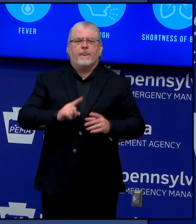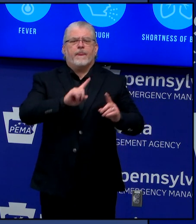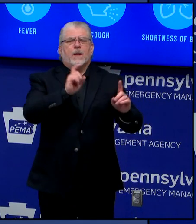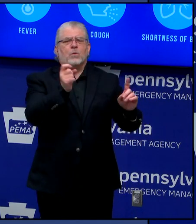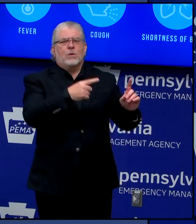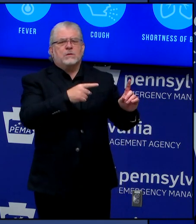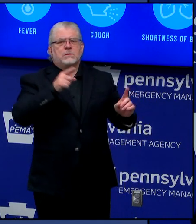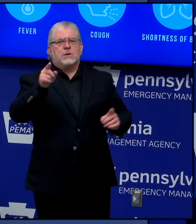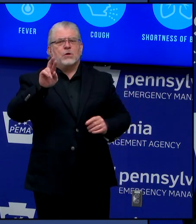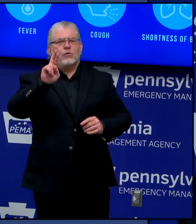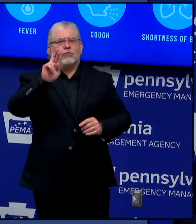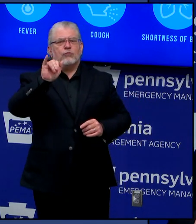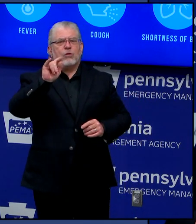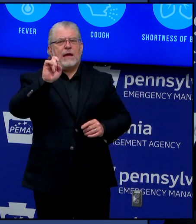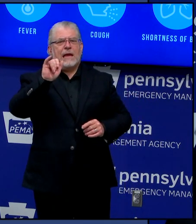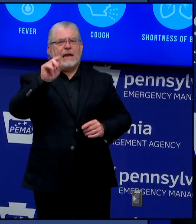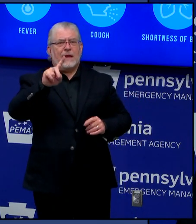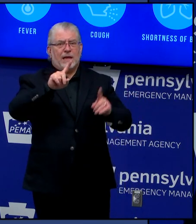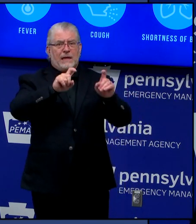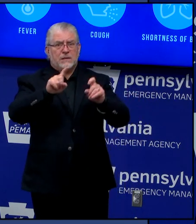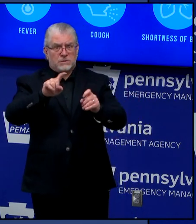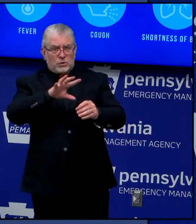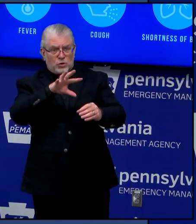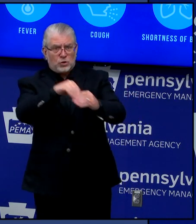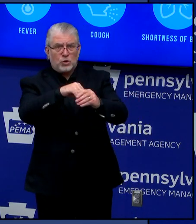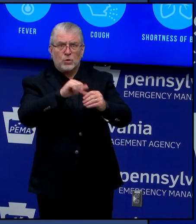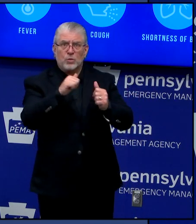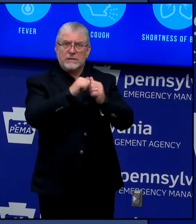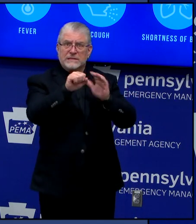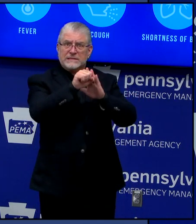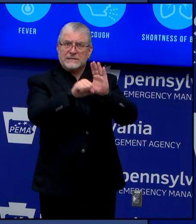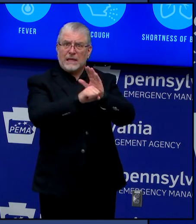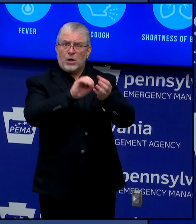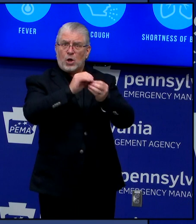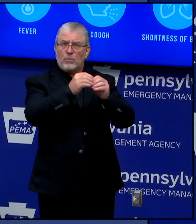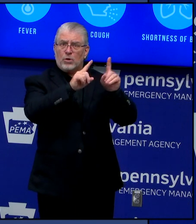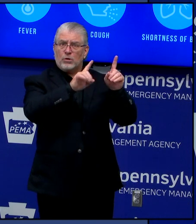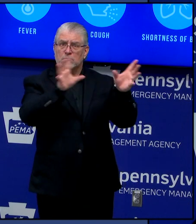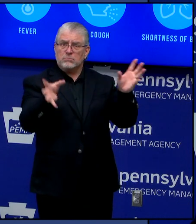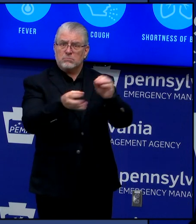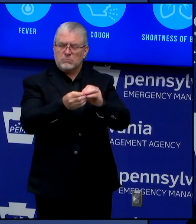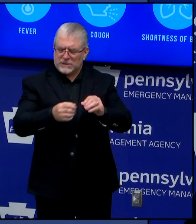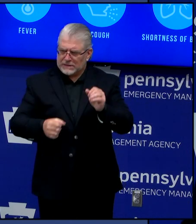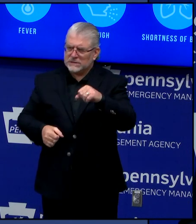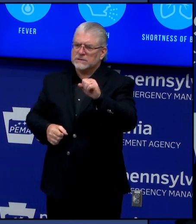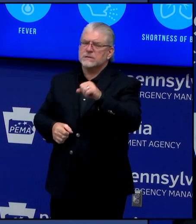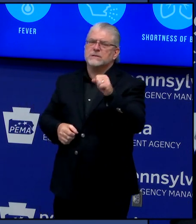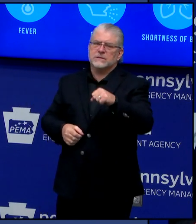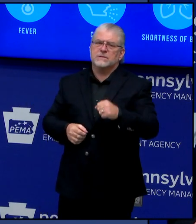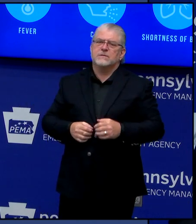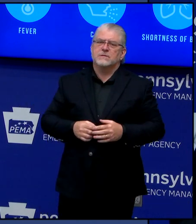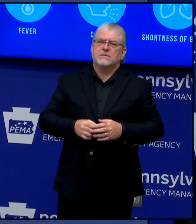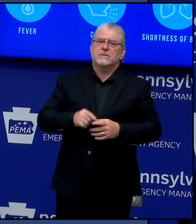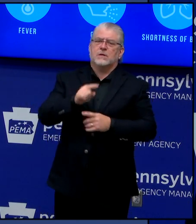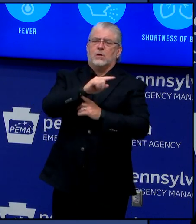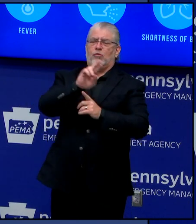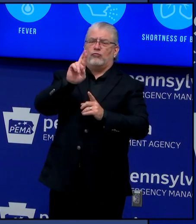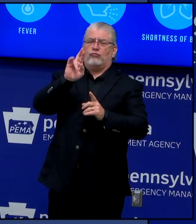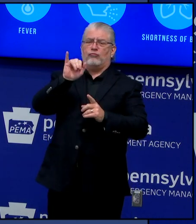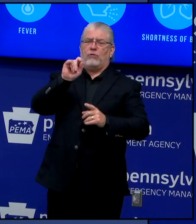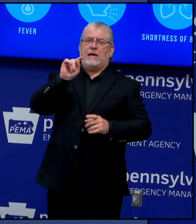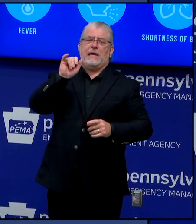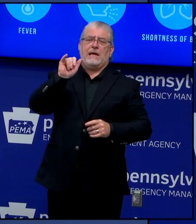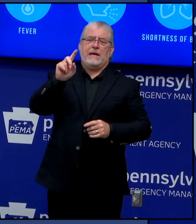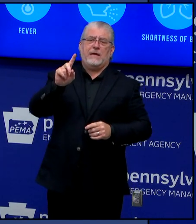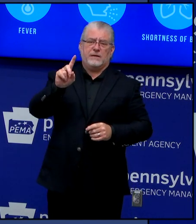Yes. So Rite Aid would be doing a test. They actually don't perform the laboratory analysis in their store. They are